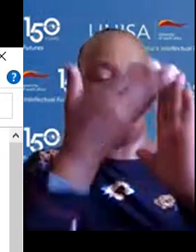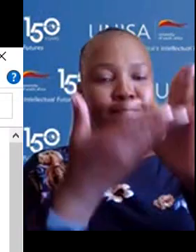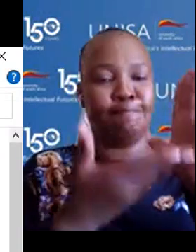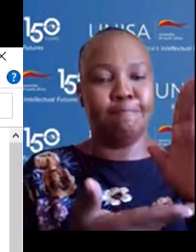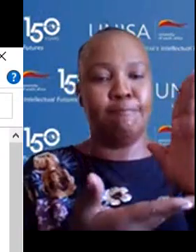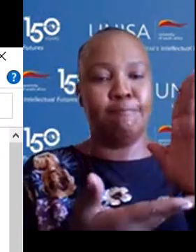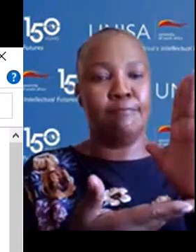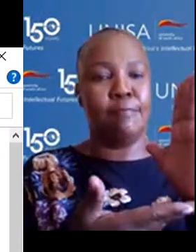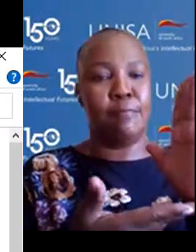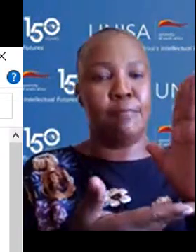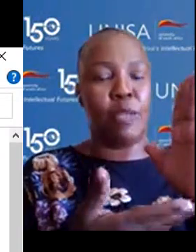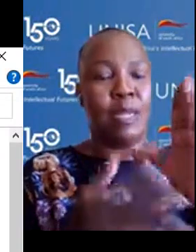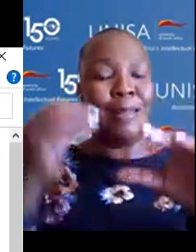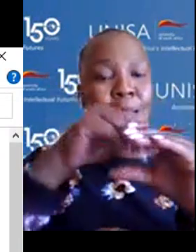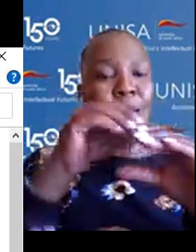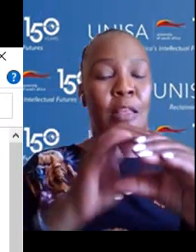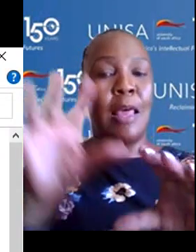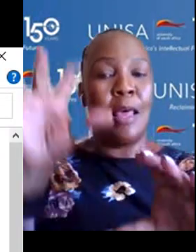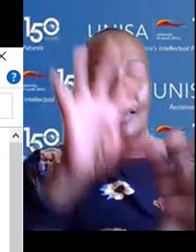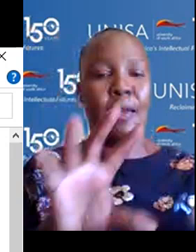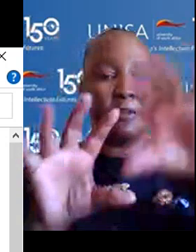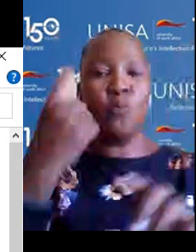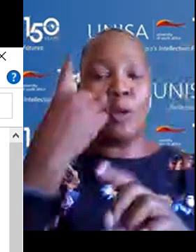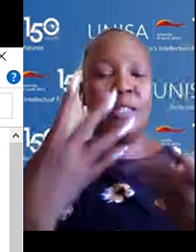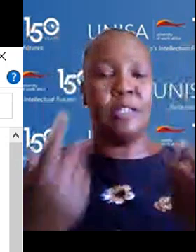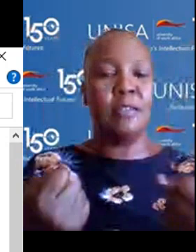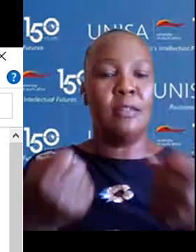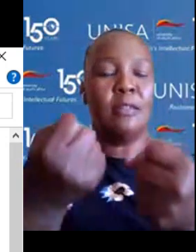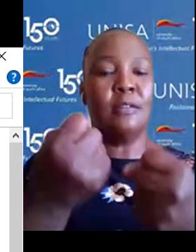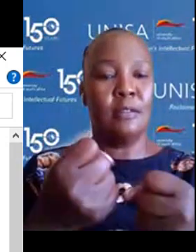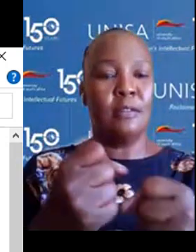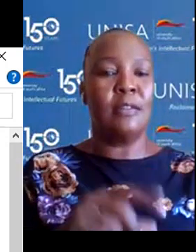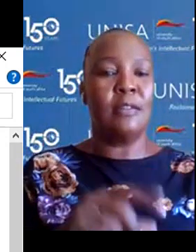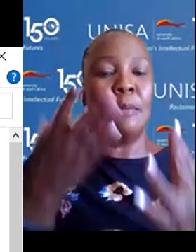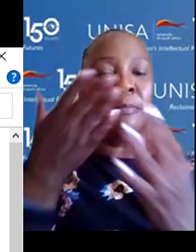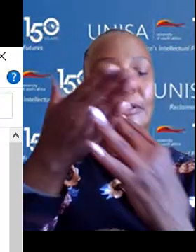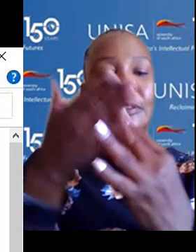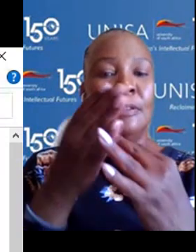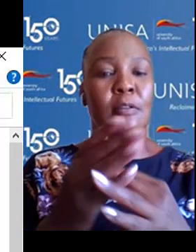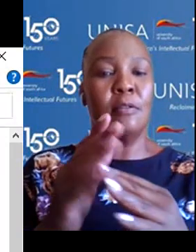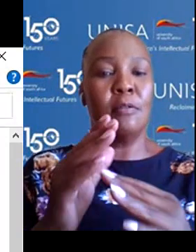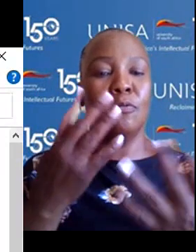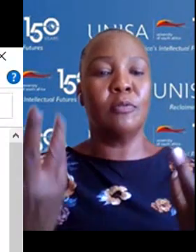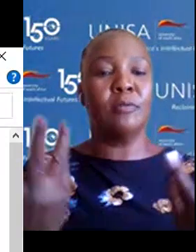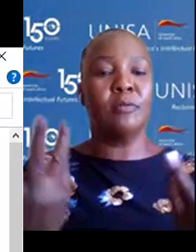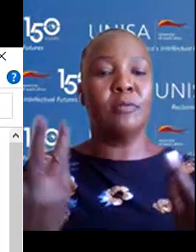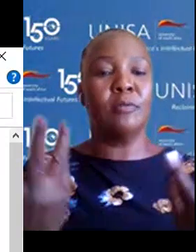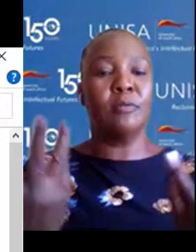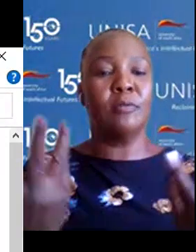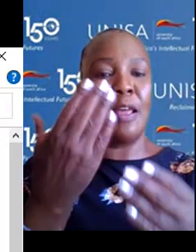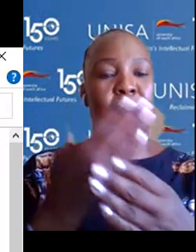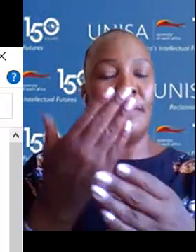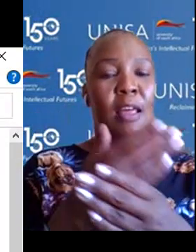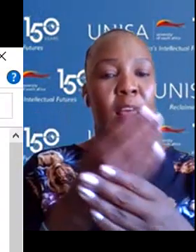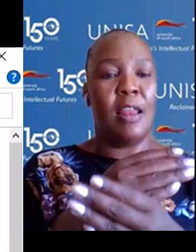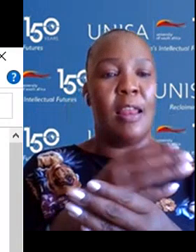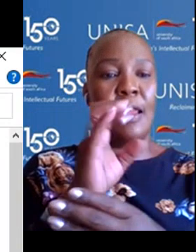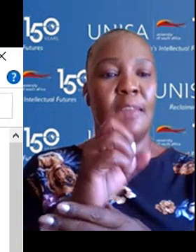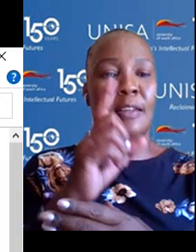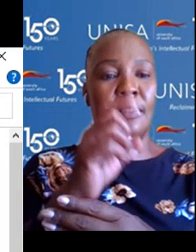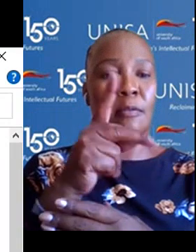in the cloud on my OneDrive, but I'm accessing it through my File Explorer. So that's important. That's